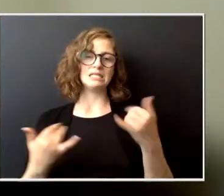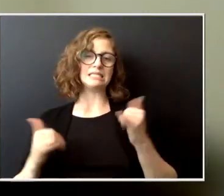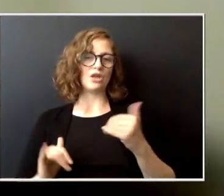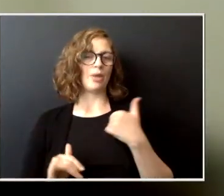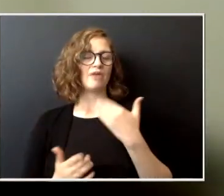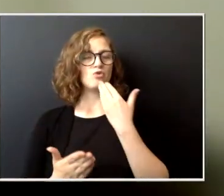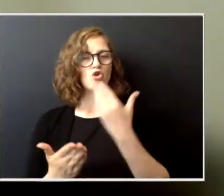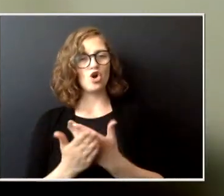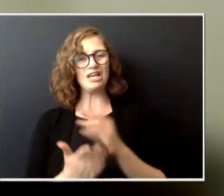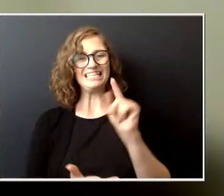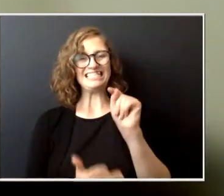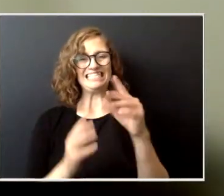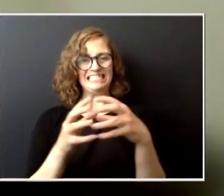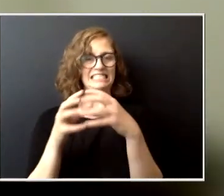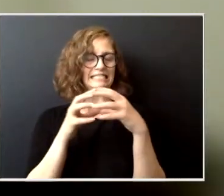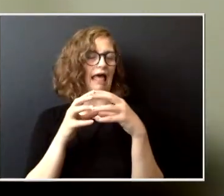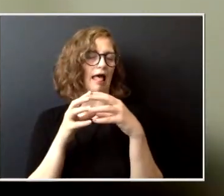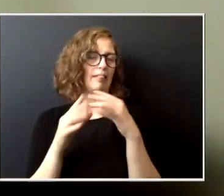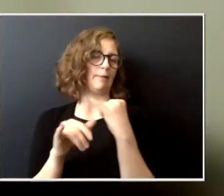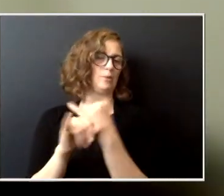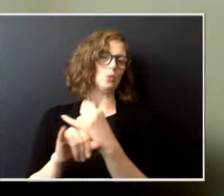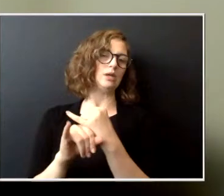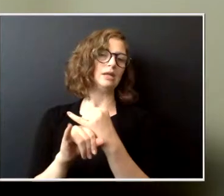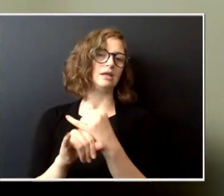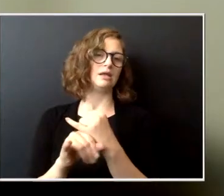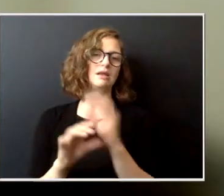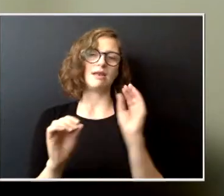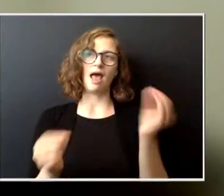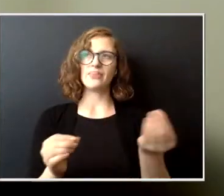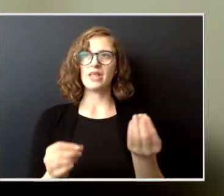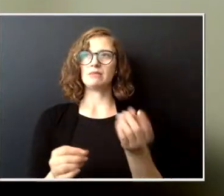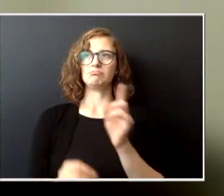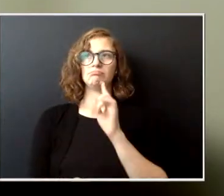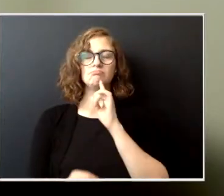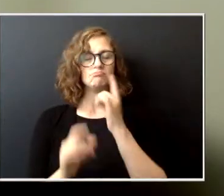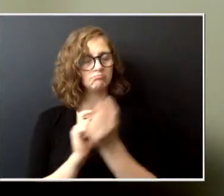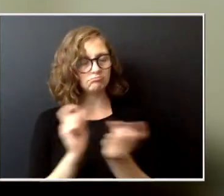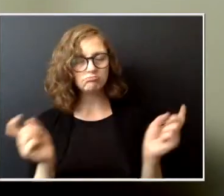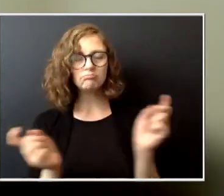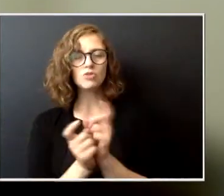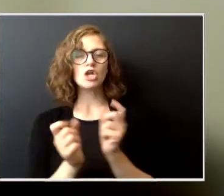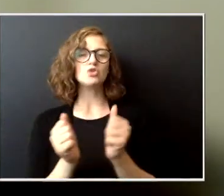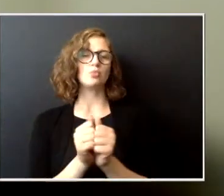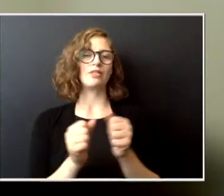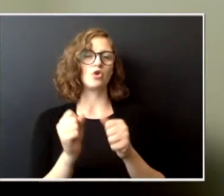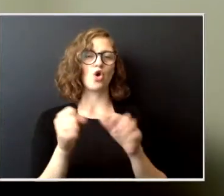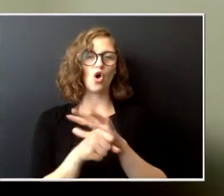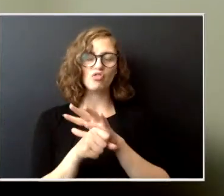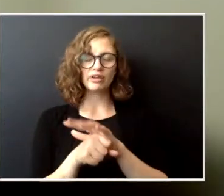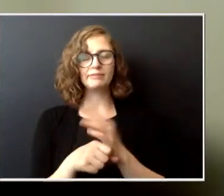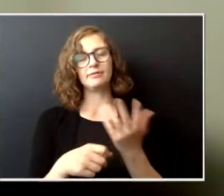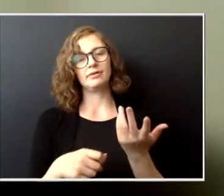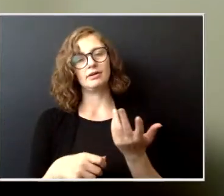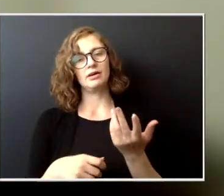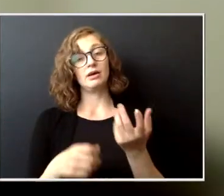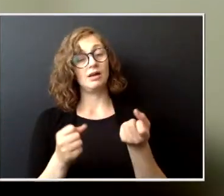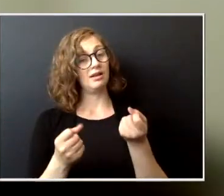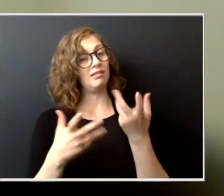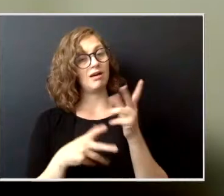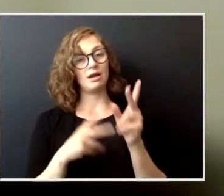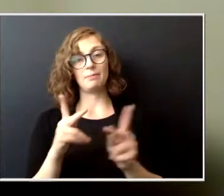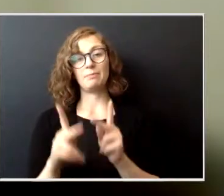Nothing fundamental has seemed to have changed with this virus or the disease it causes, and nonetheless, a lot of people